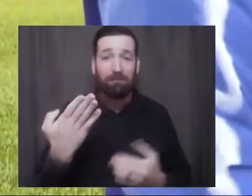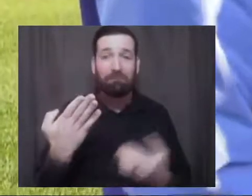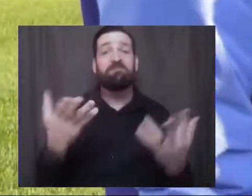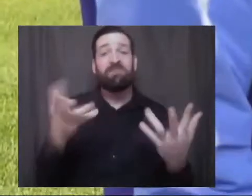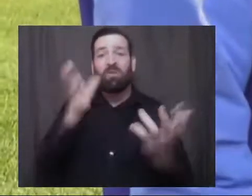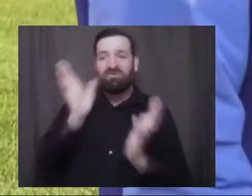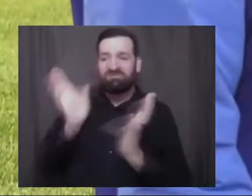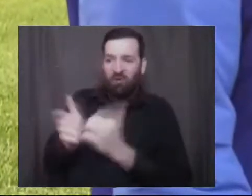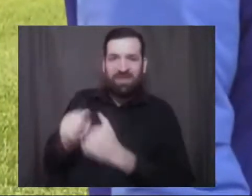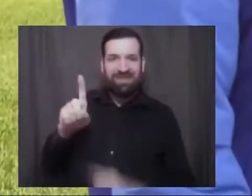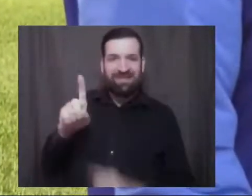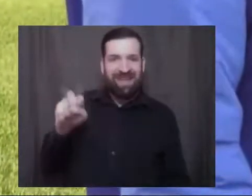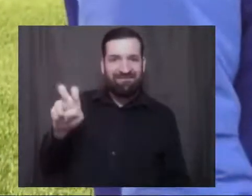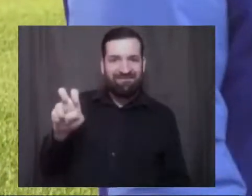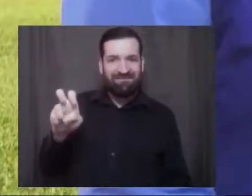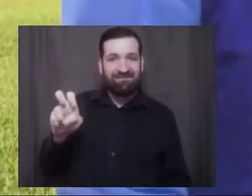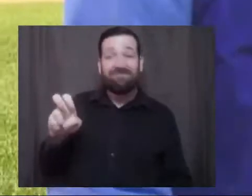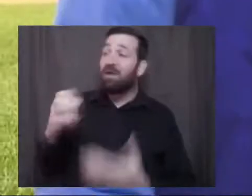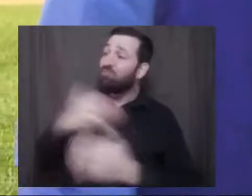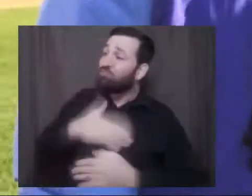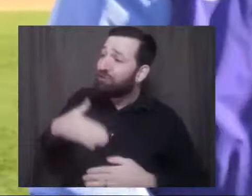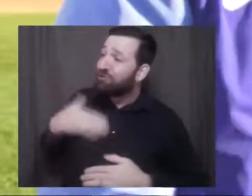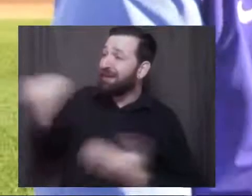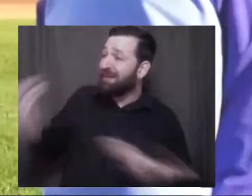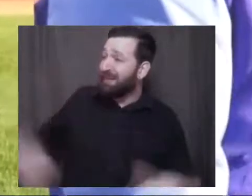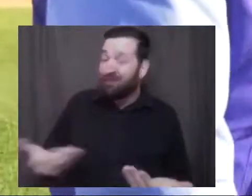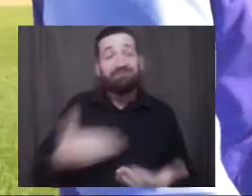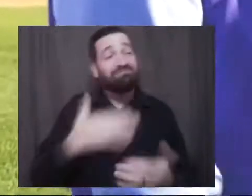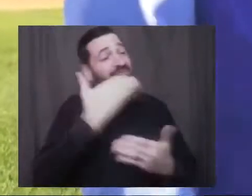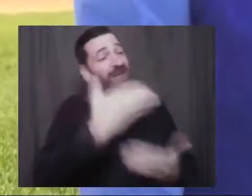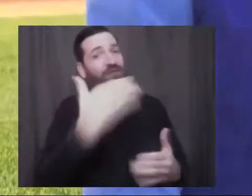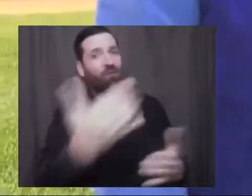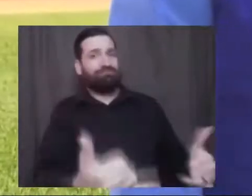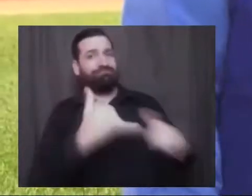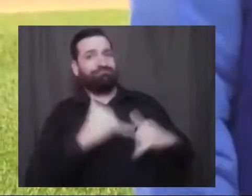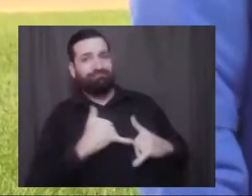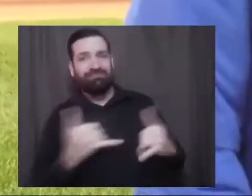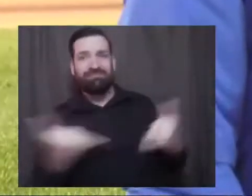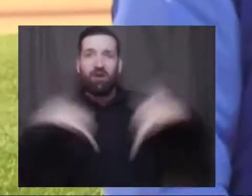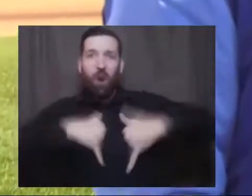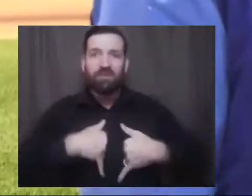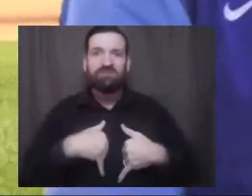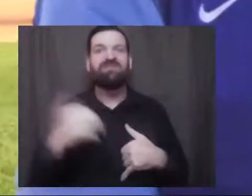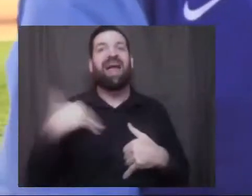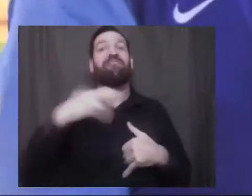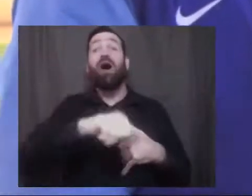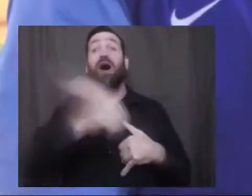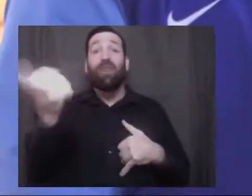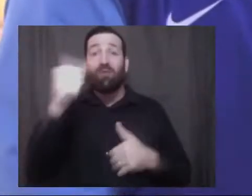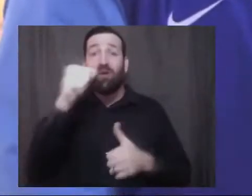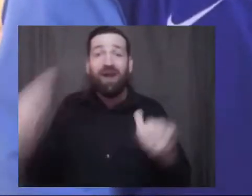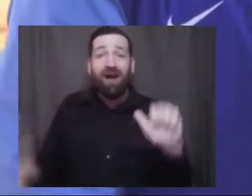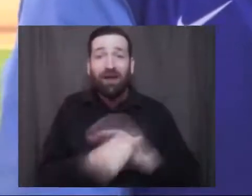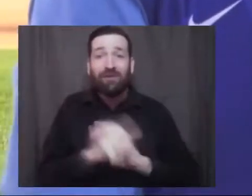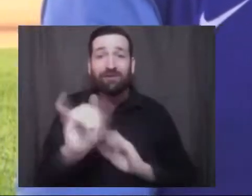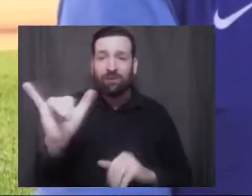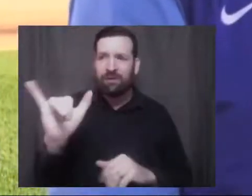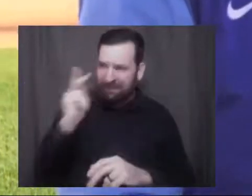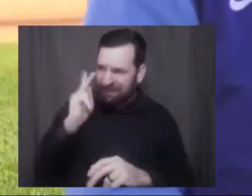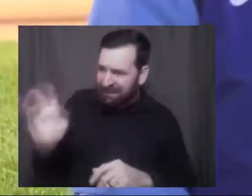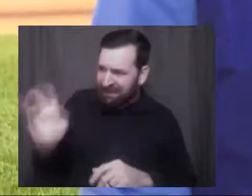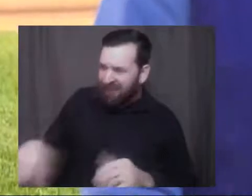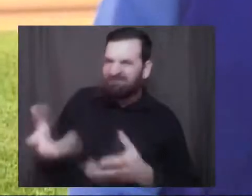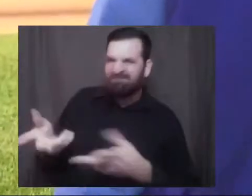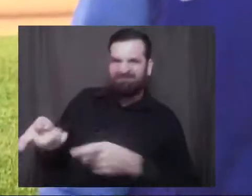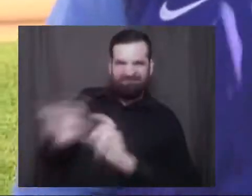So good to see you. I appreciate you having me. I appreciate you getting me this coat this morning. I actually have another coat underneath it, and I saw yours, and I was like, I think I need one of those. The swag's ideal. I